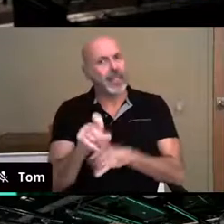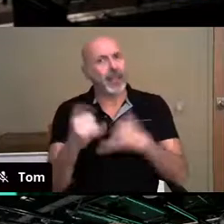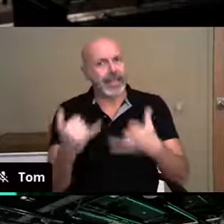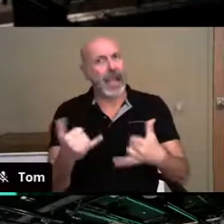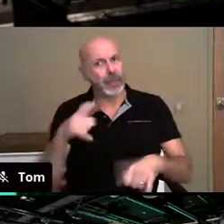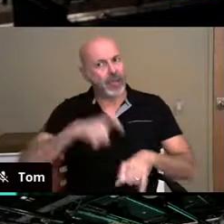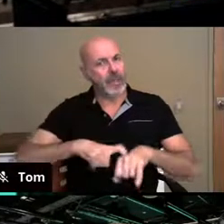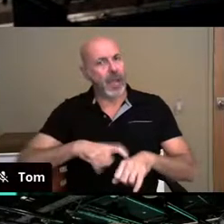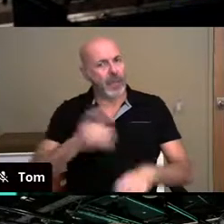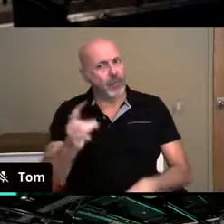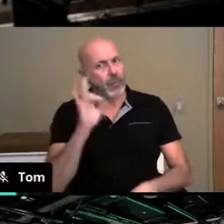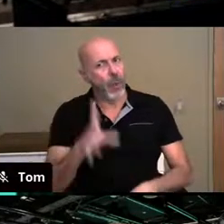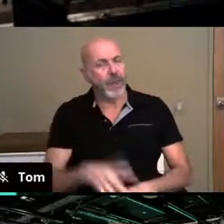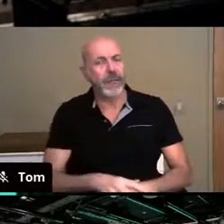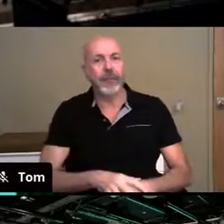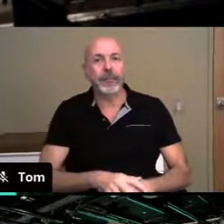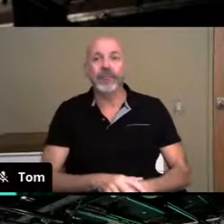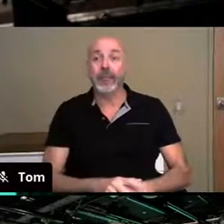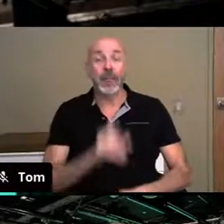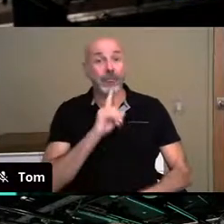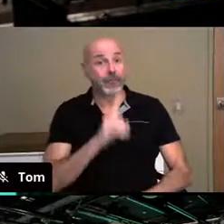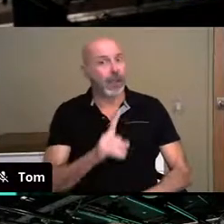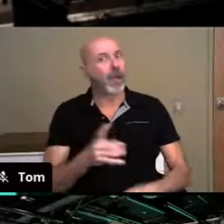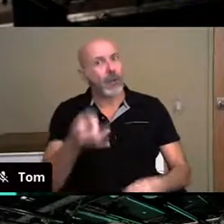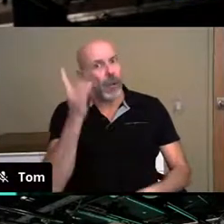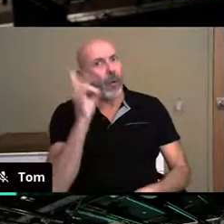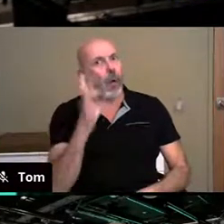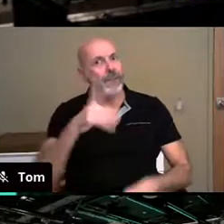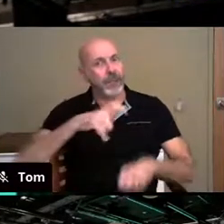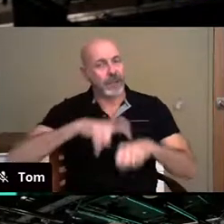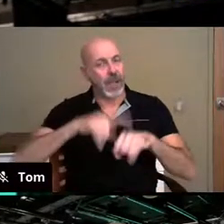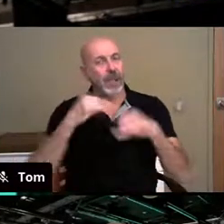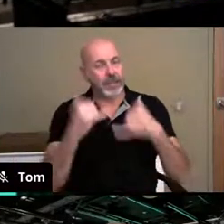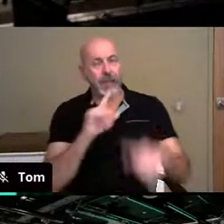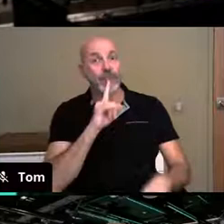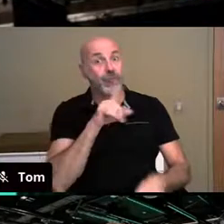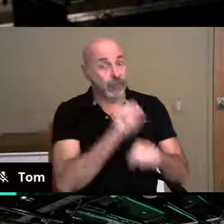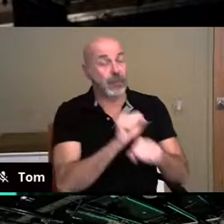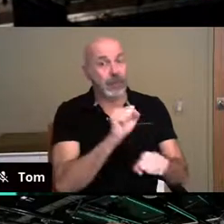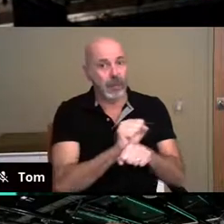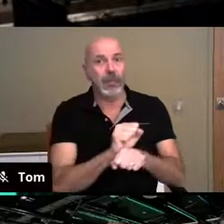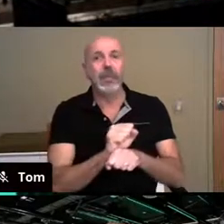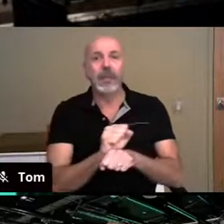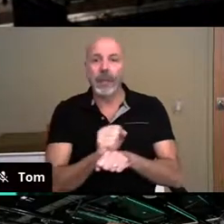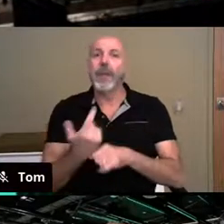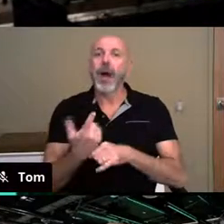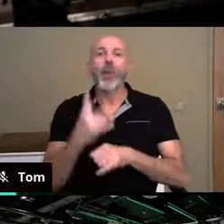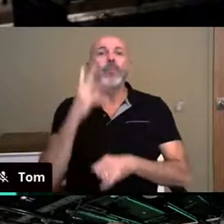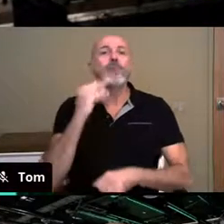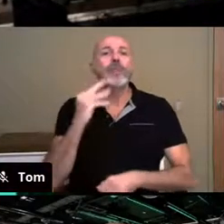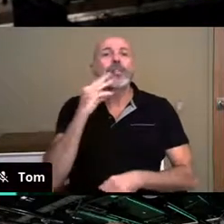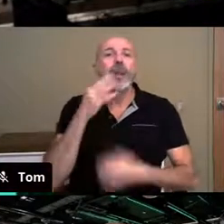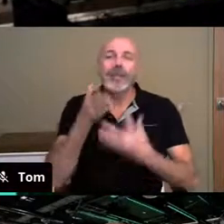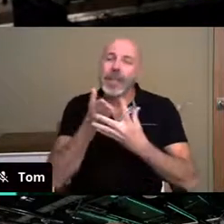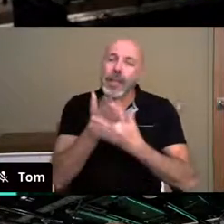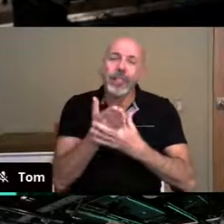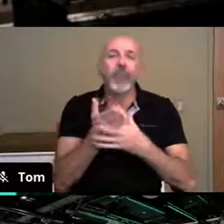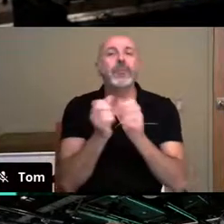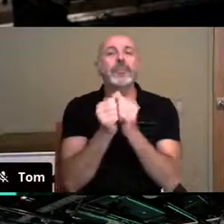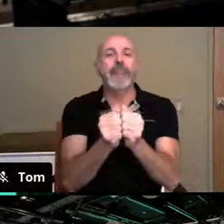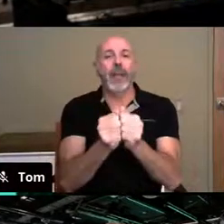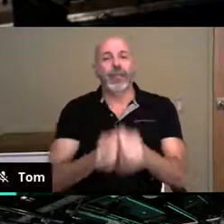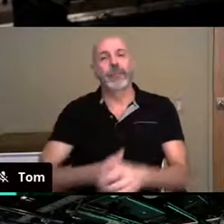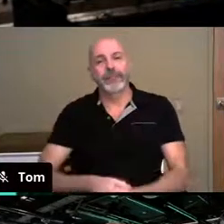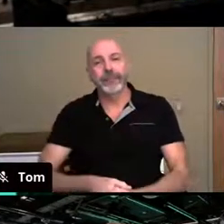sure. They are tough times, and we're getting through them together. And you have